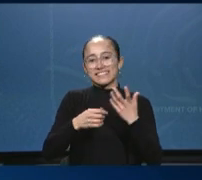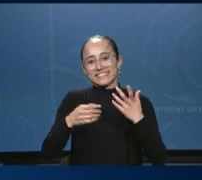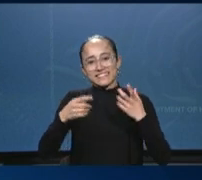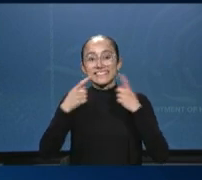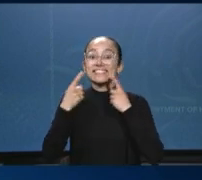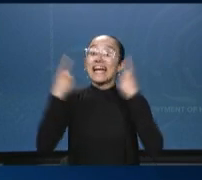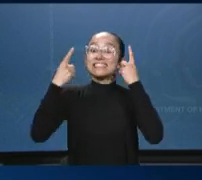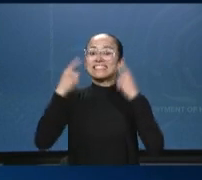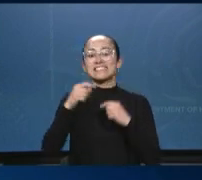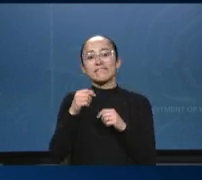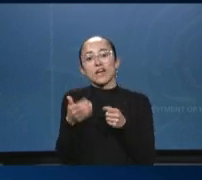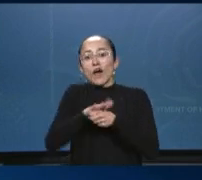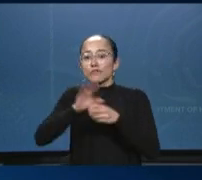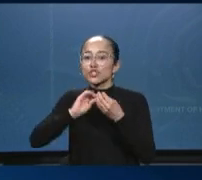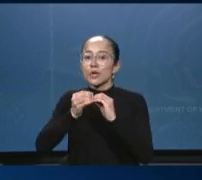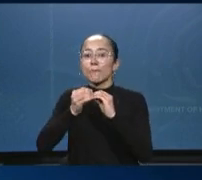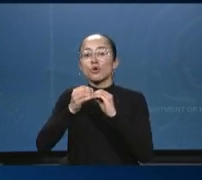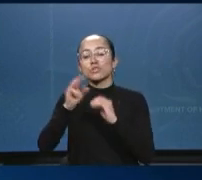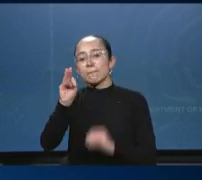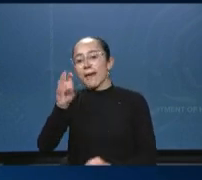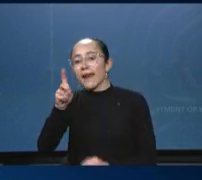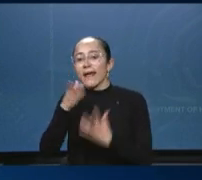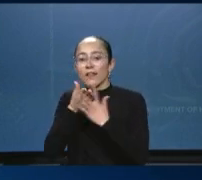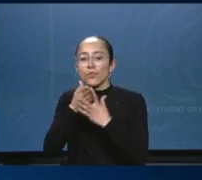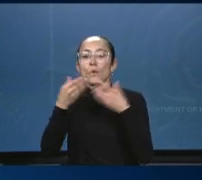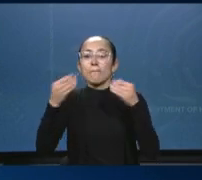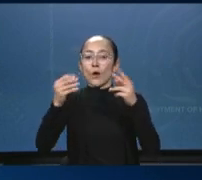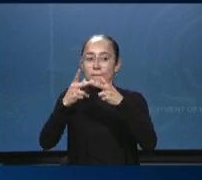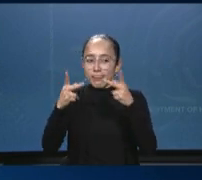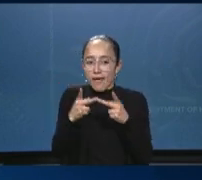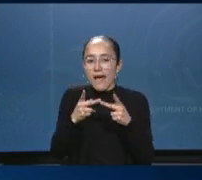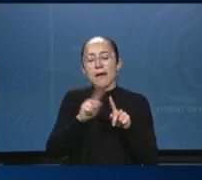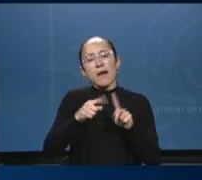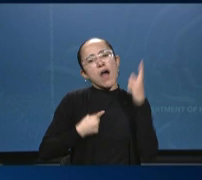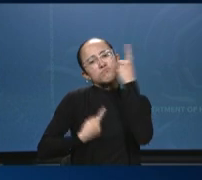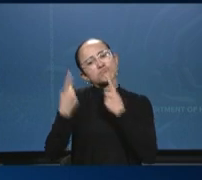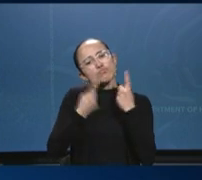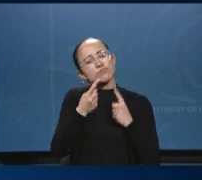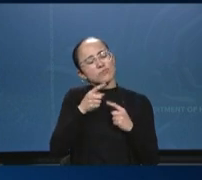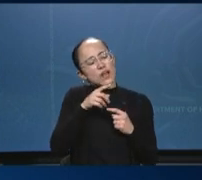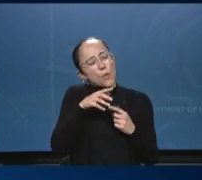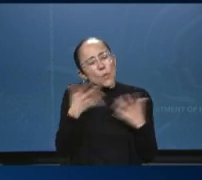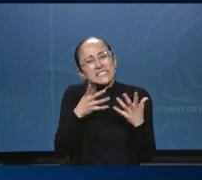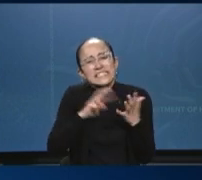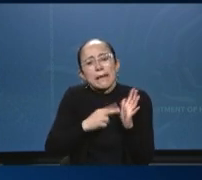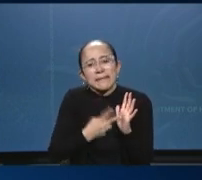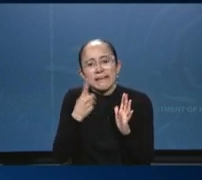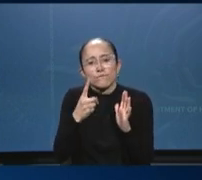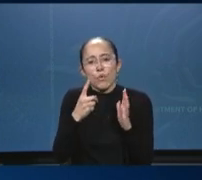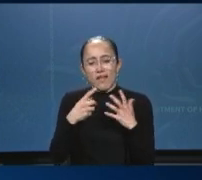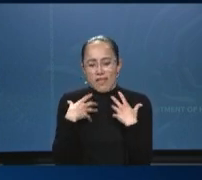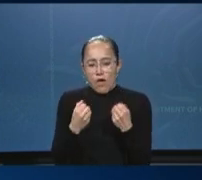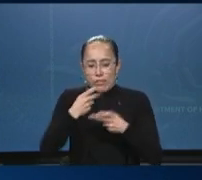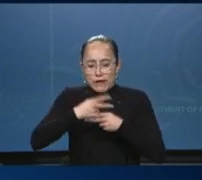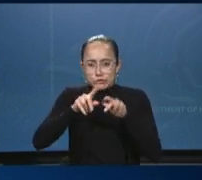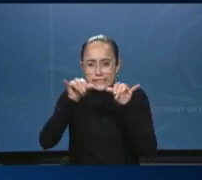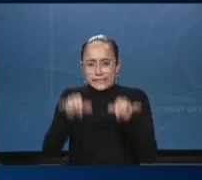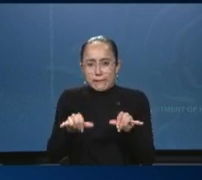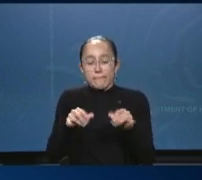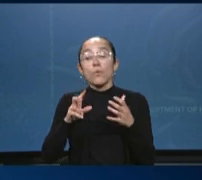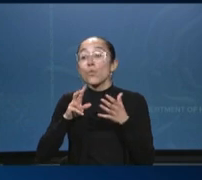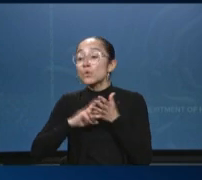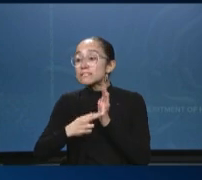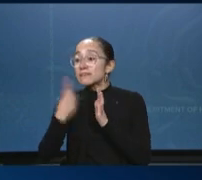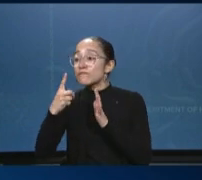right, and Medicaid and the private insurance market through the marketplaces. What does that coverage mean for our healthcare system? What does that coverage mean